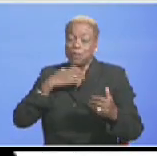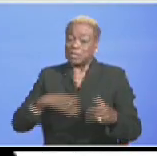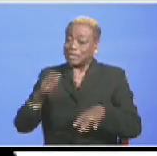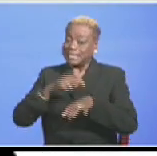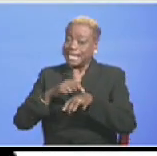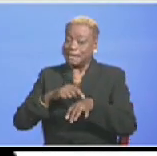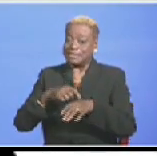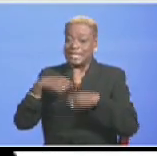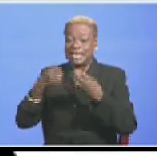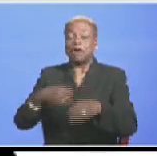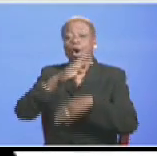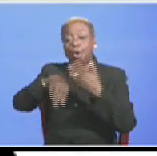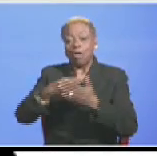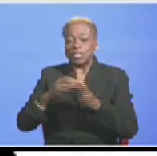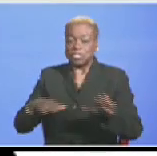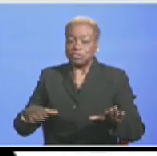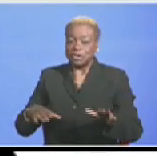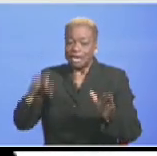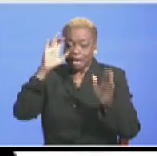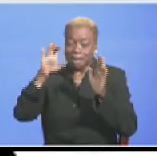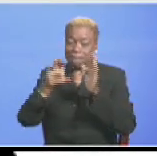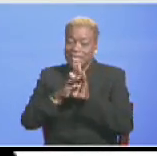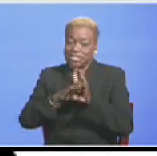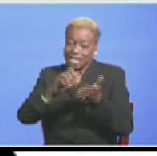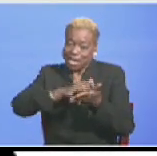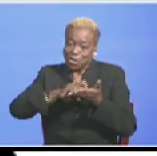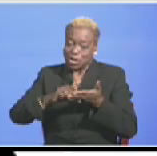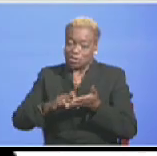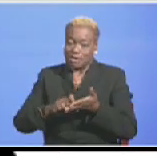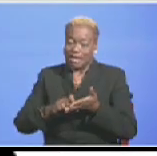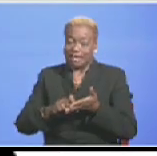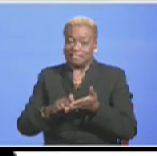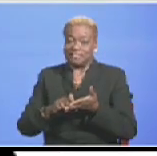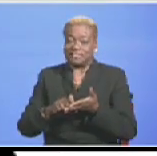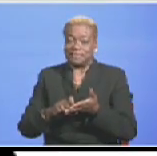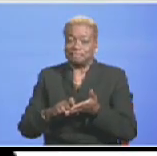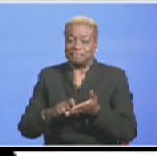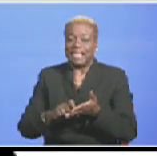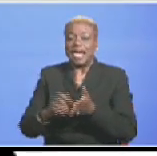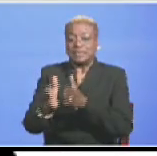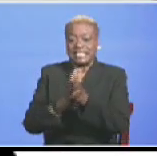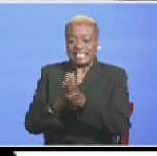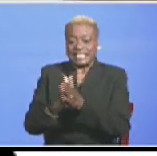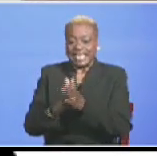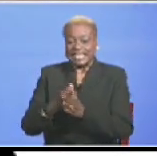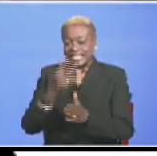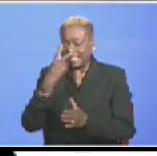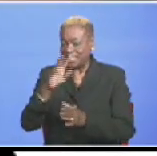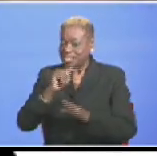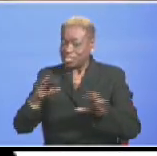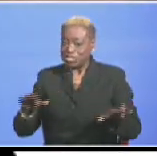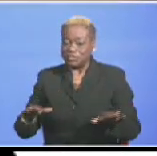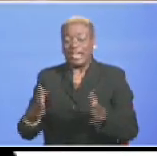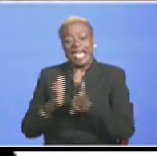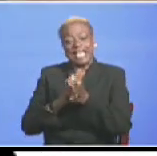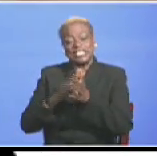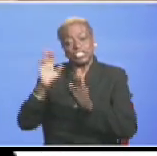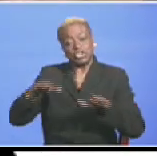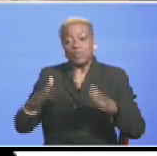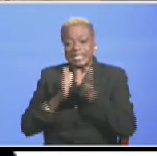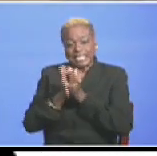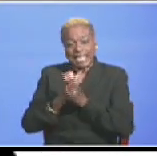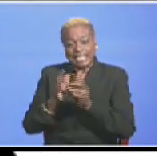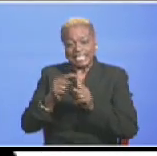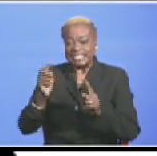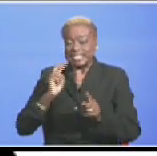a picture. You know, there was swarming around us, and then it was just exciting to see kids excited to see us, and then, you